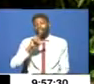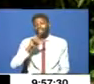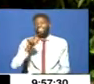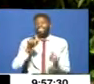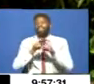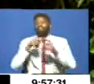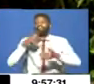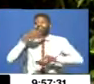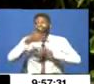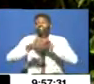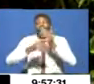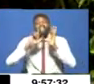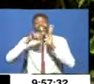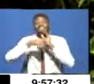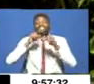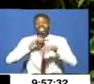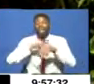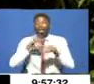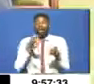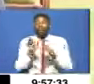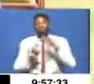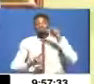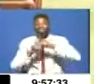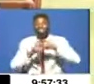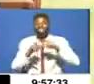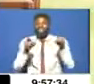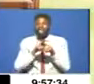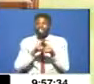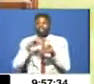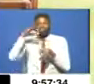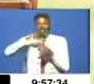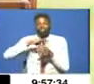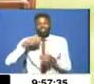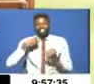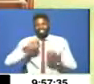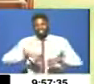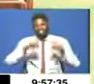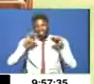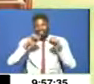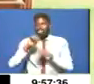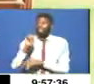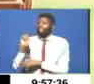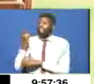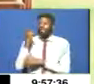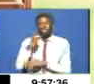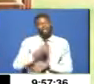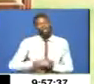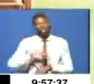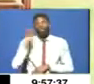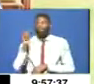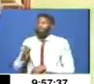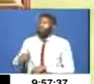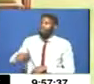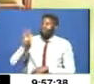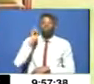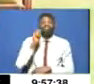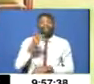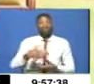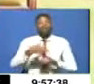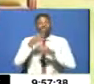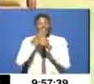when an opportunity arose, I was elected chairman of the Kenya Lawn Tennis Association. Yeah. A post